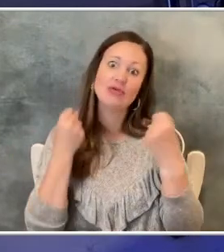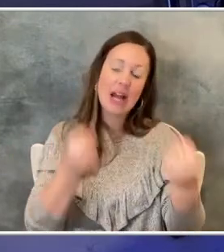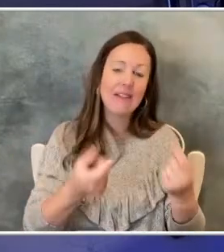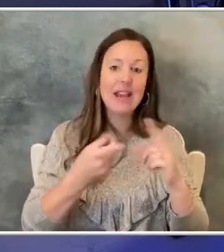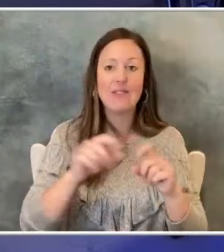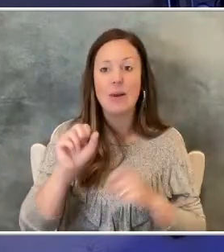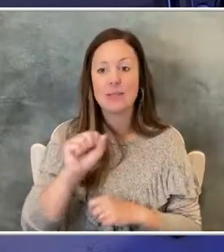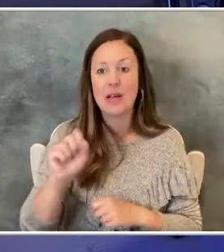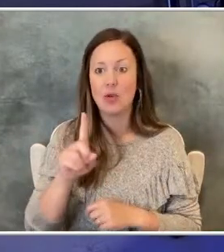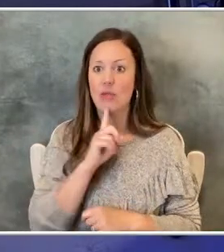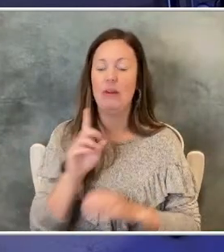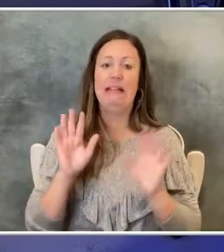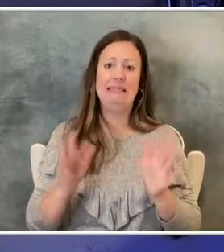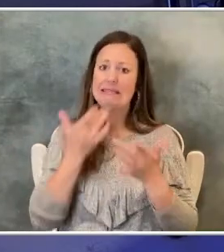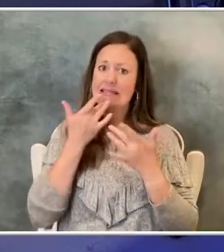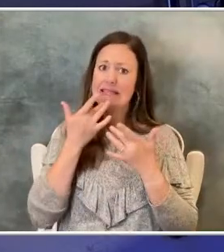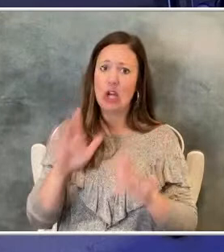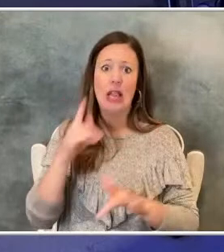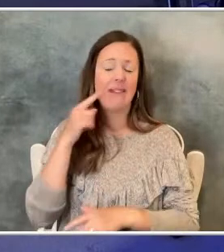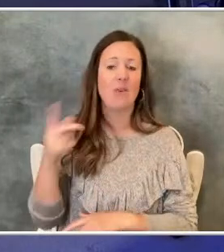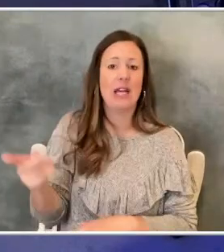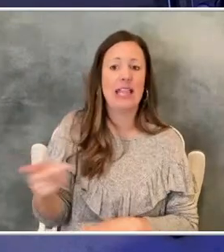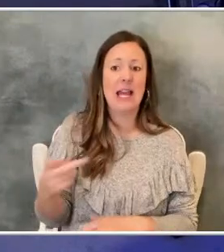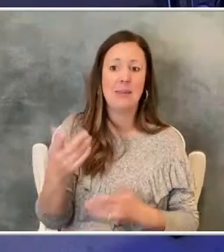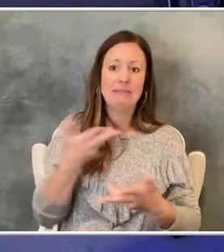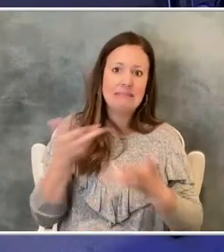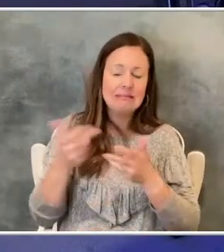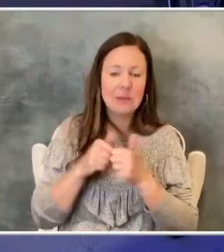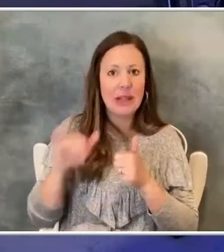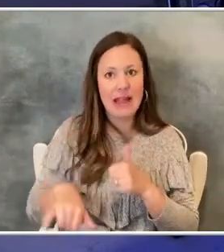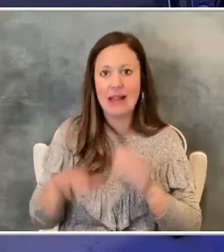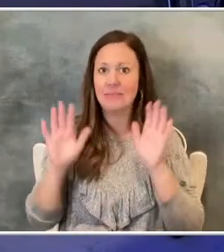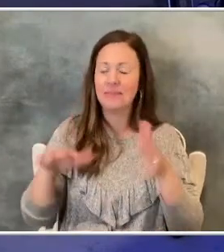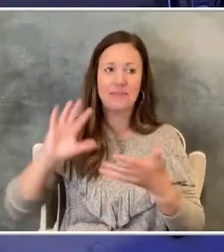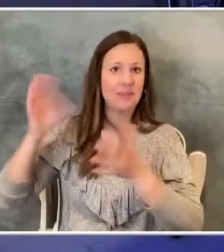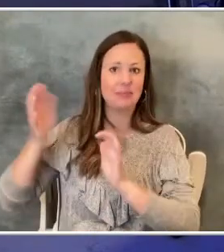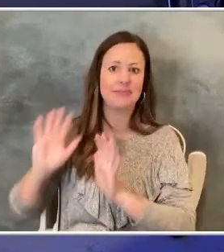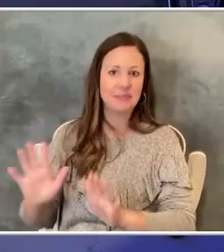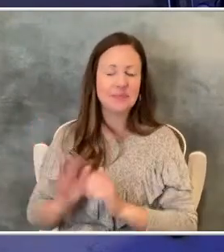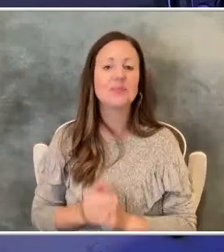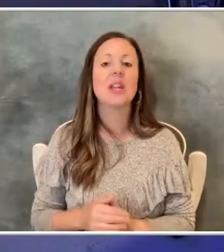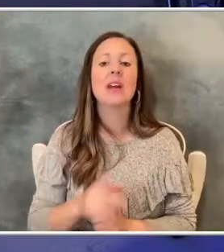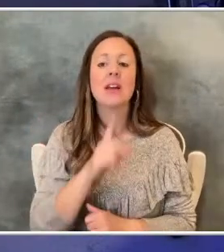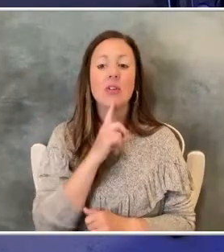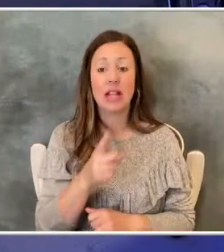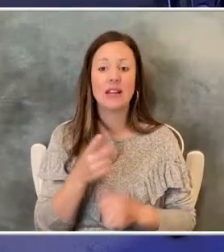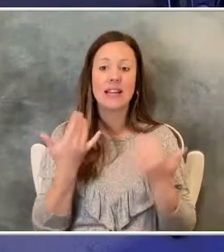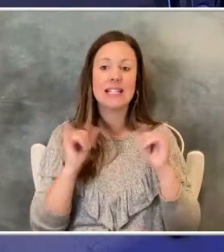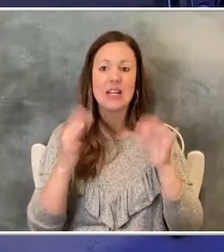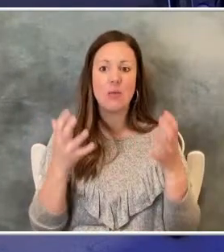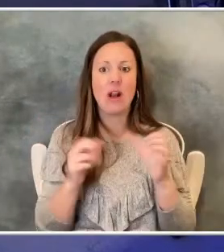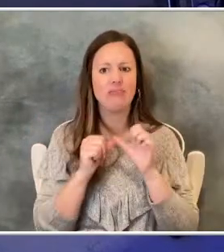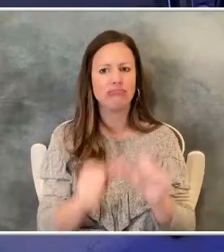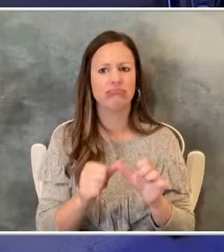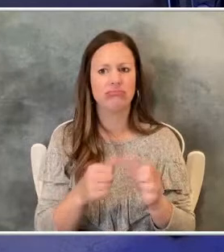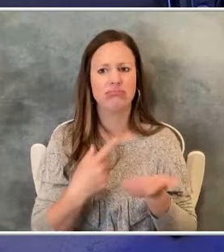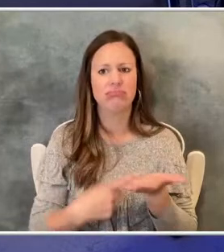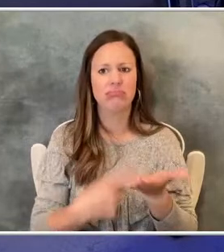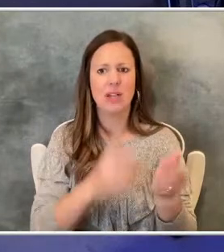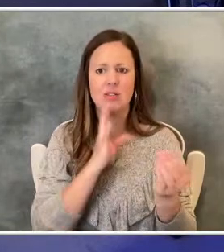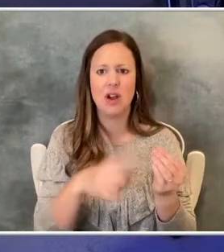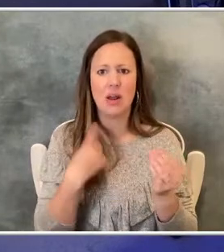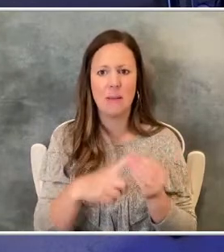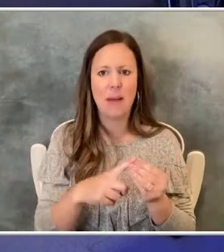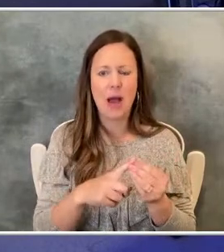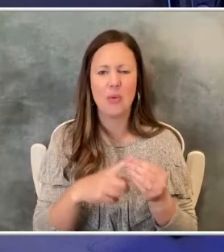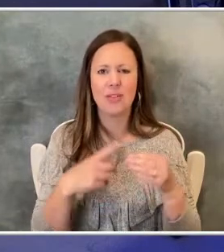good wishes to them as they deal with car troubles and all that mess. But we do still want to carry on and talk about this because it's so interesting. And Dr.